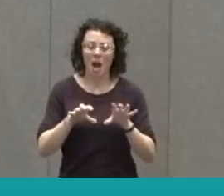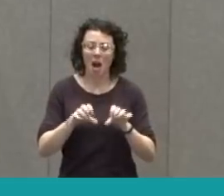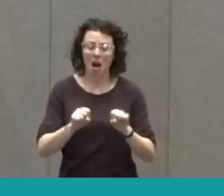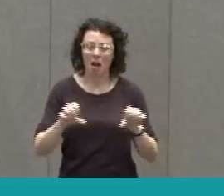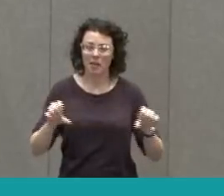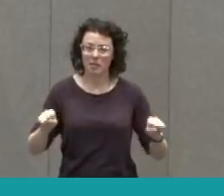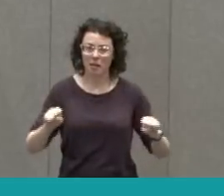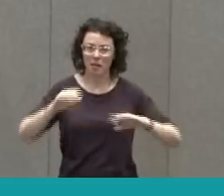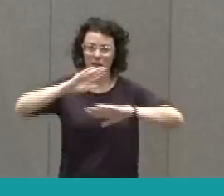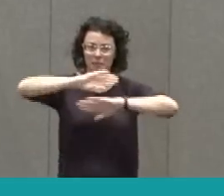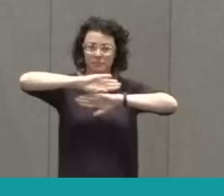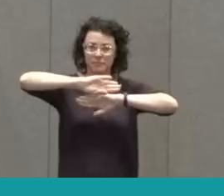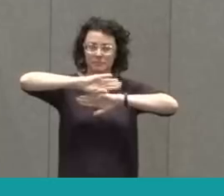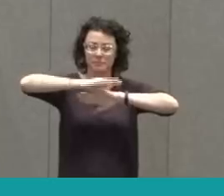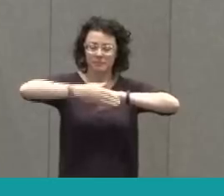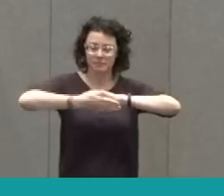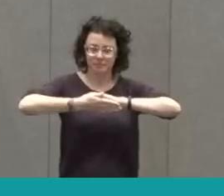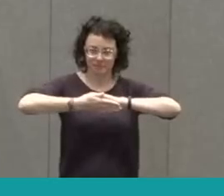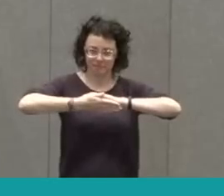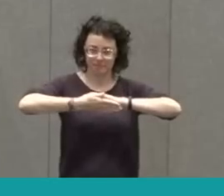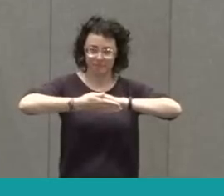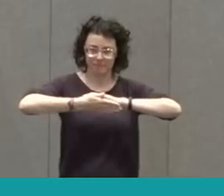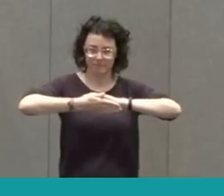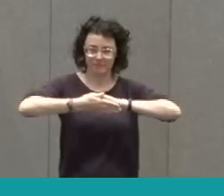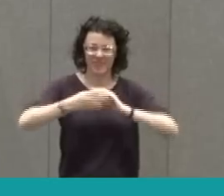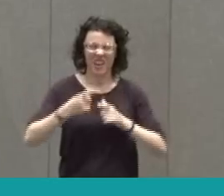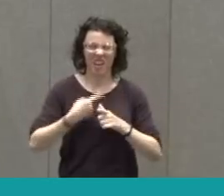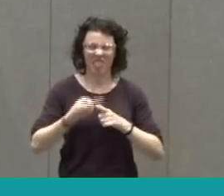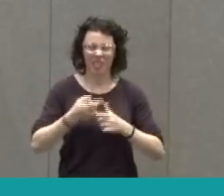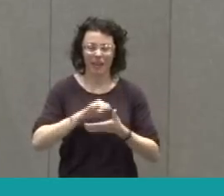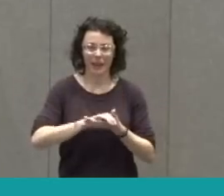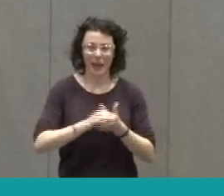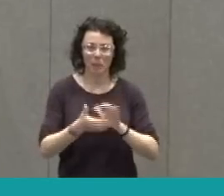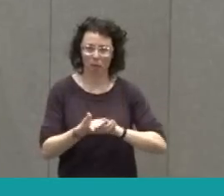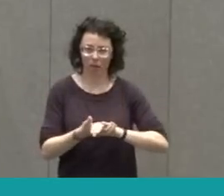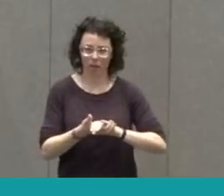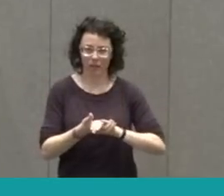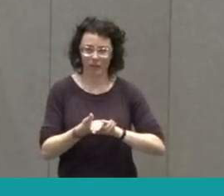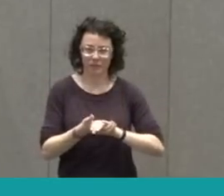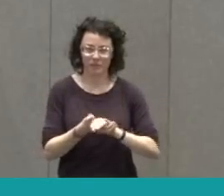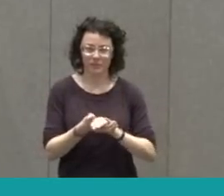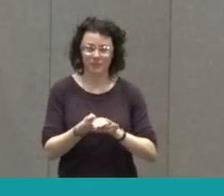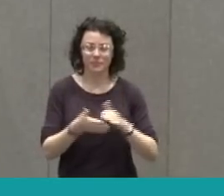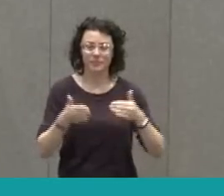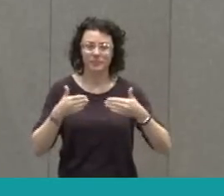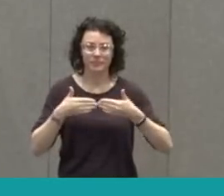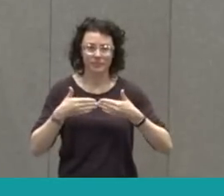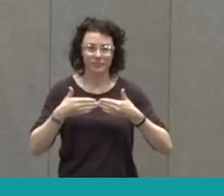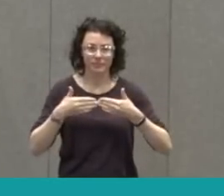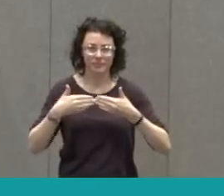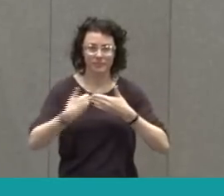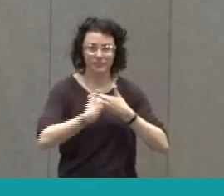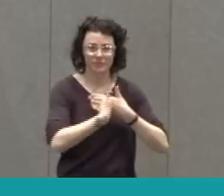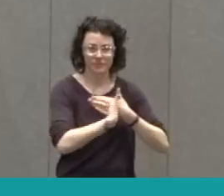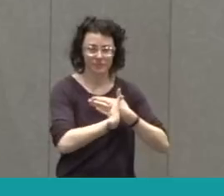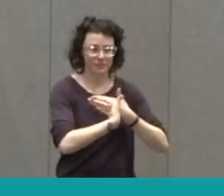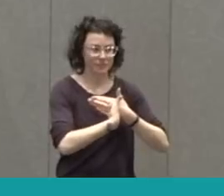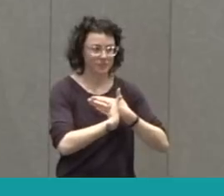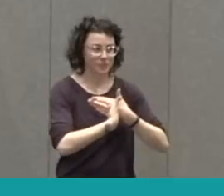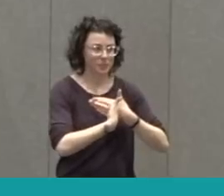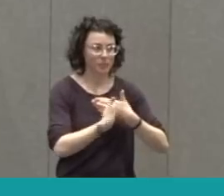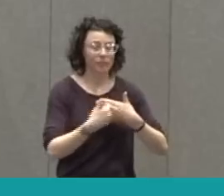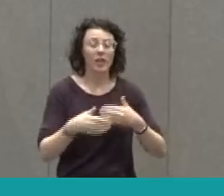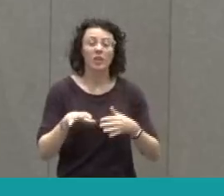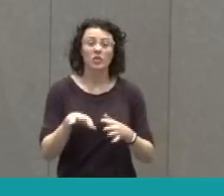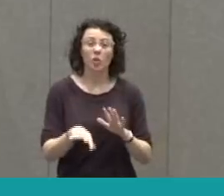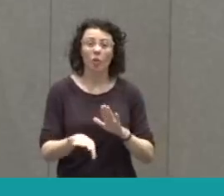then you would find the edge that has no open. See, here we have a lot of open areas. You find the edge that has no open